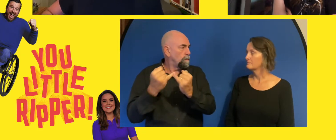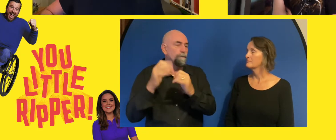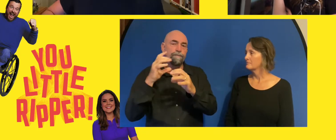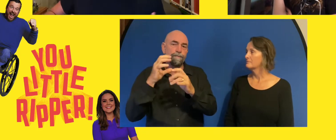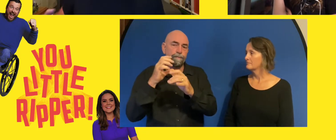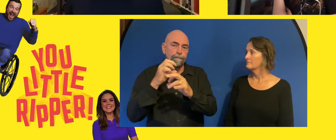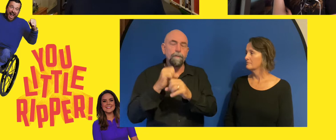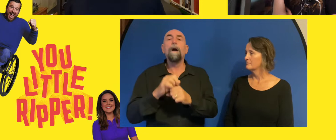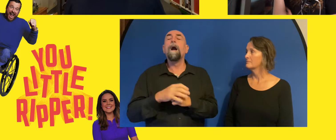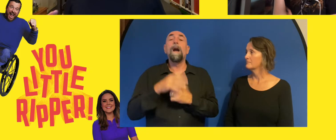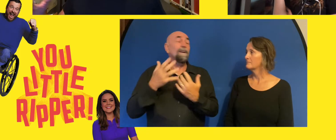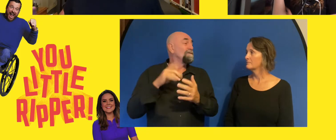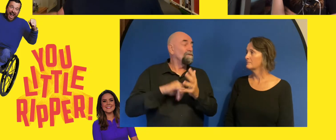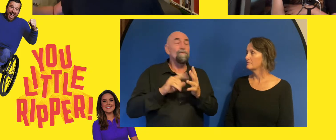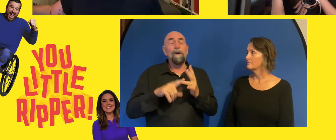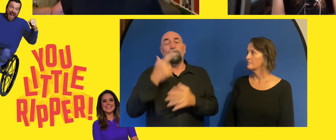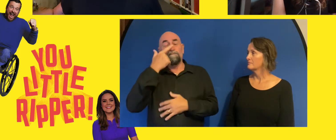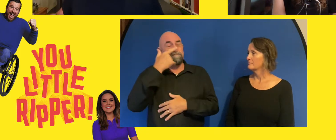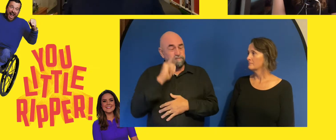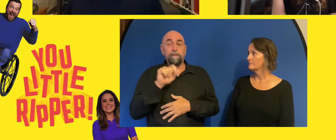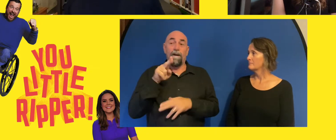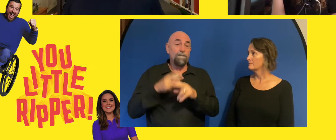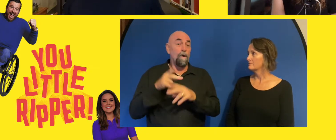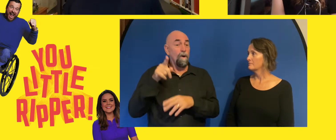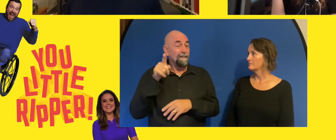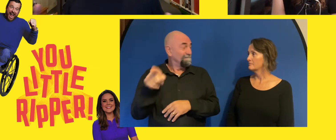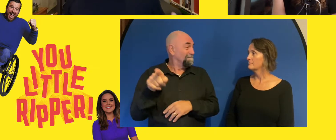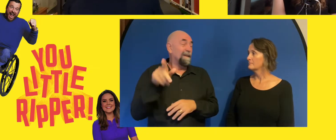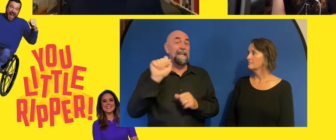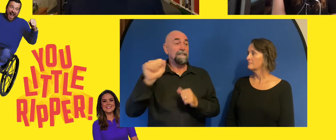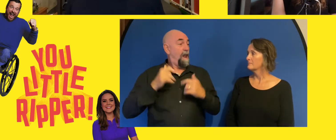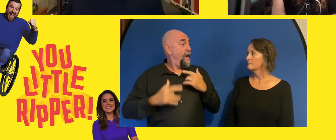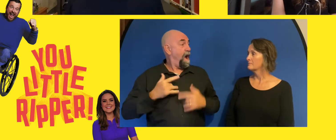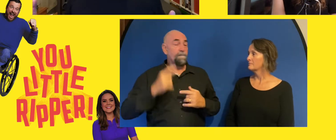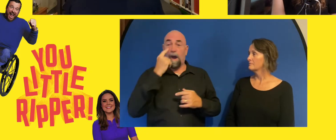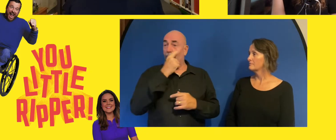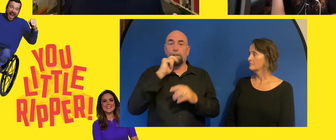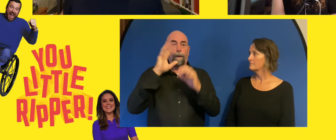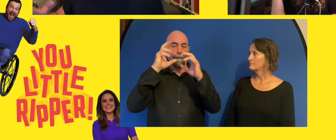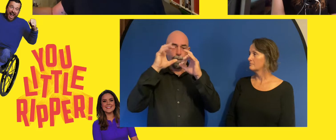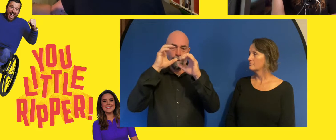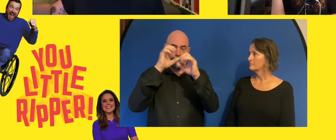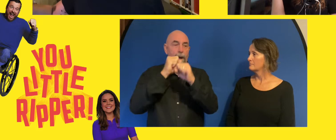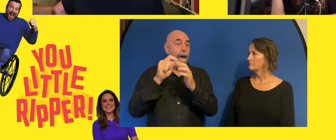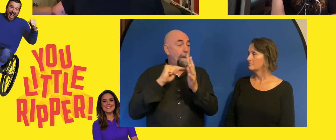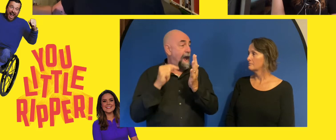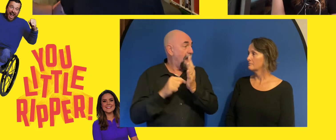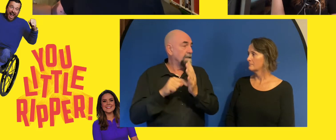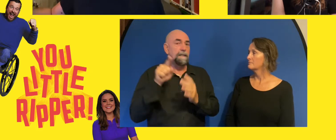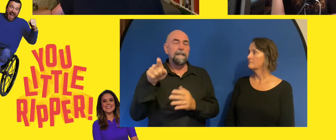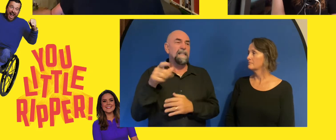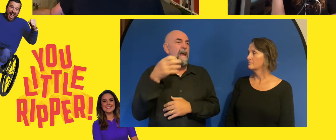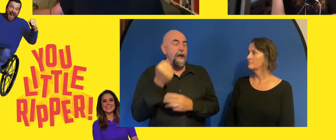the impairment will increase over his life. Pat's got Pat lands in the later boat, so